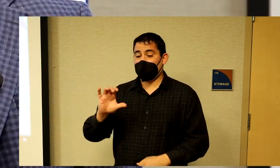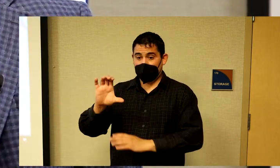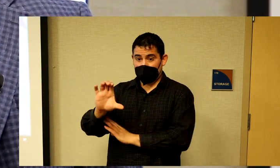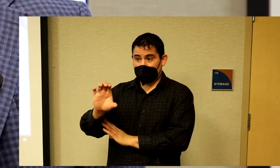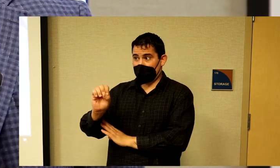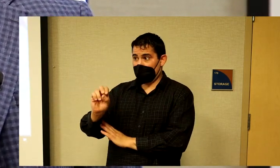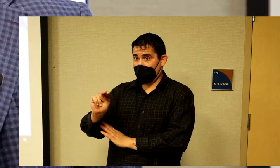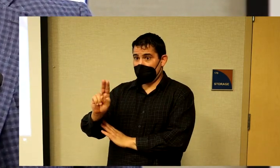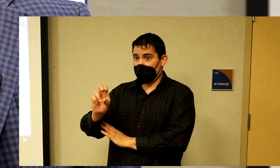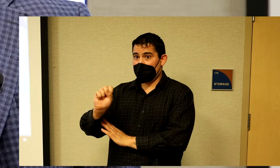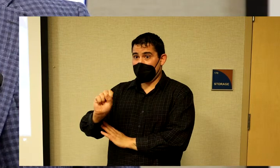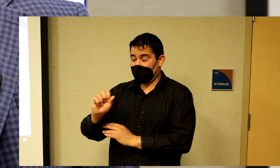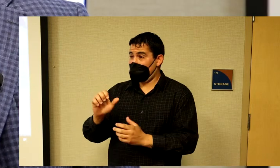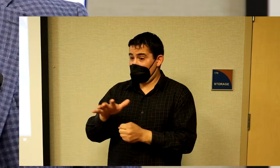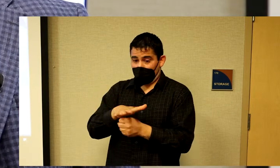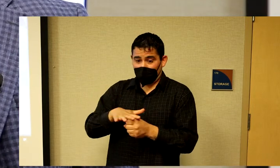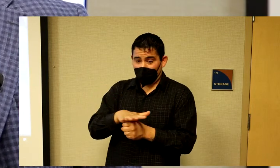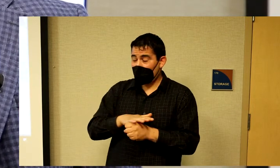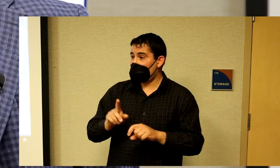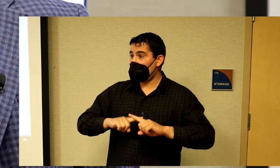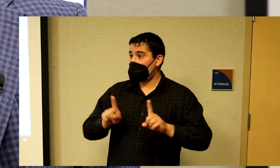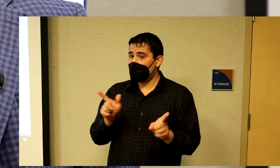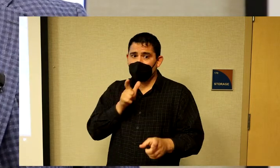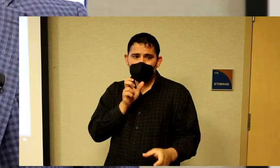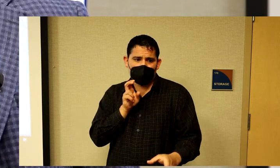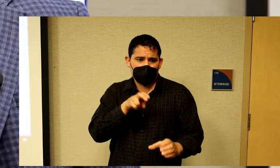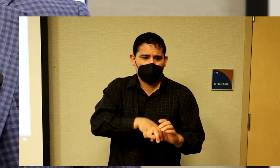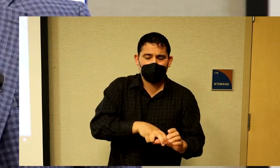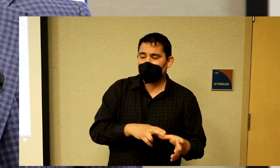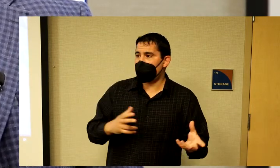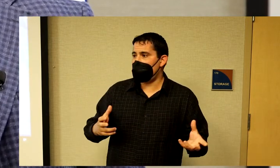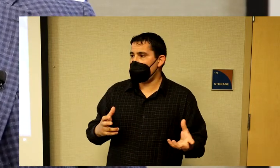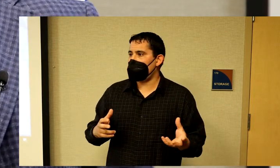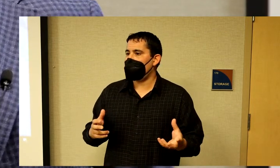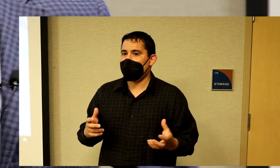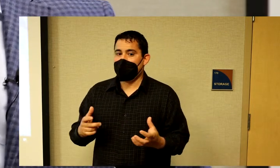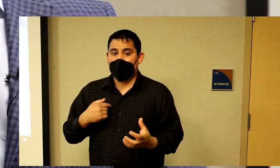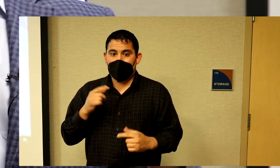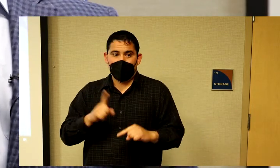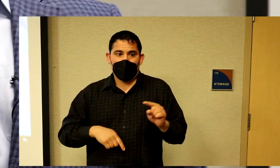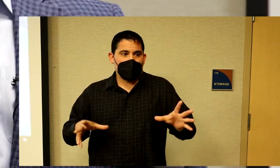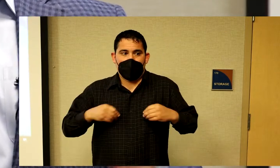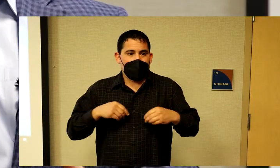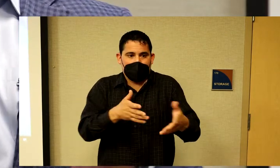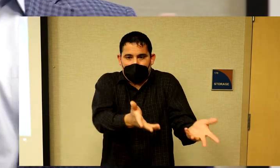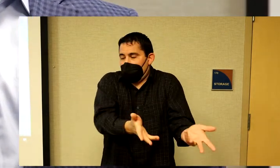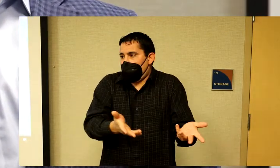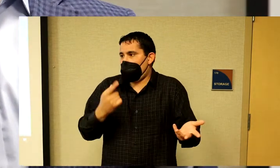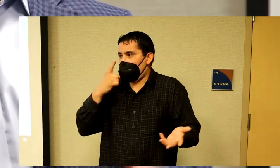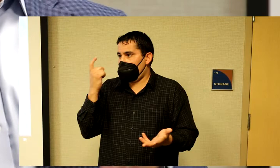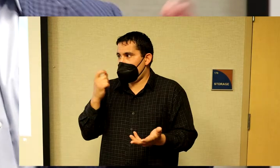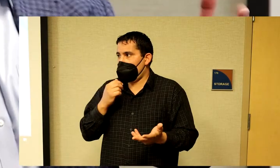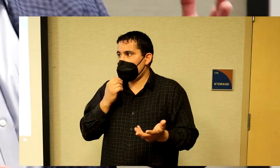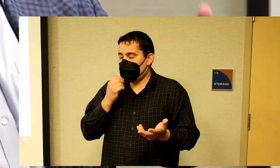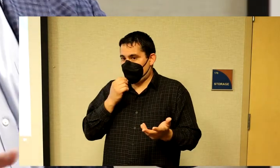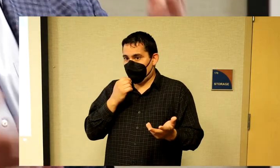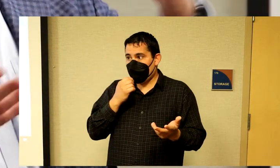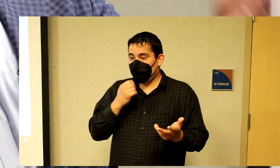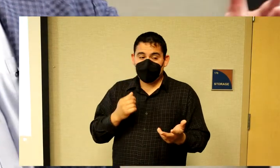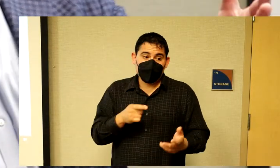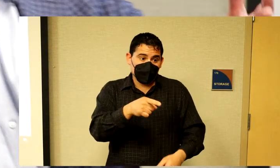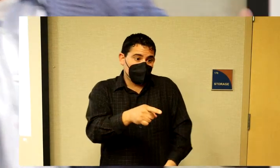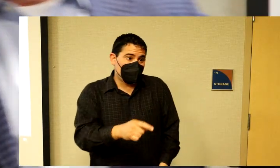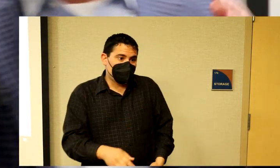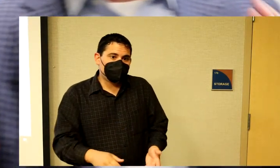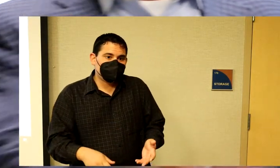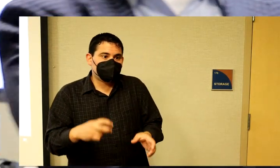was unassigned, I can't imagine somebody objecting to us assigning a census block on the last day. But we're not like we're moving people or anything. We're just, we left out